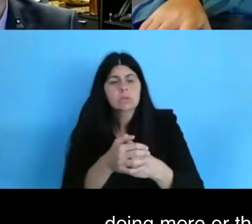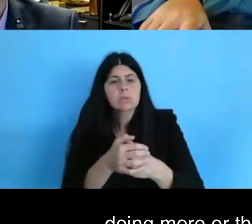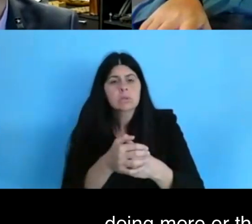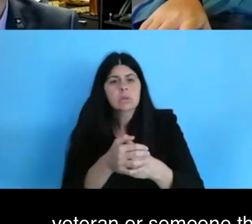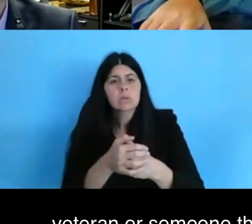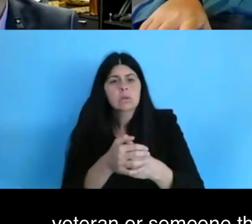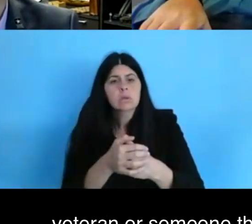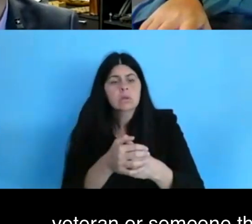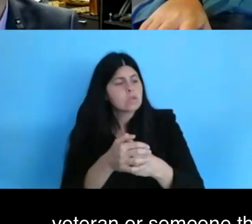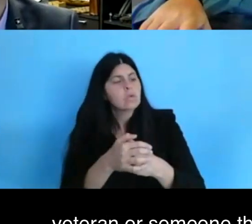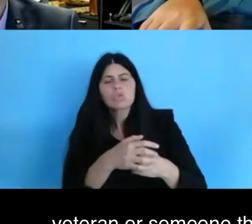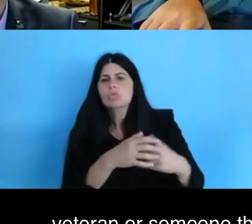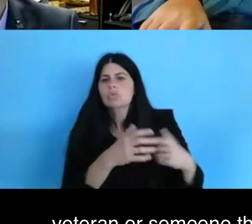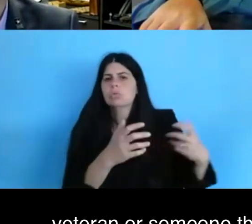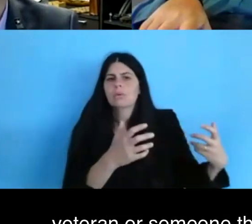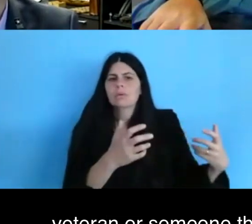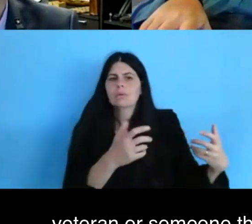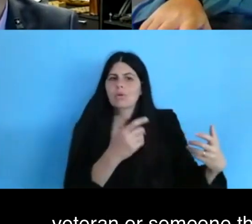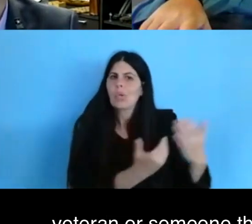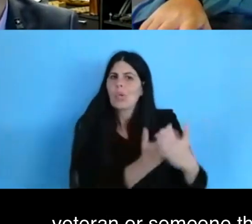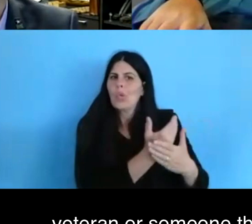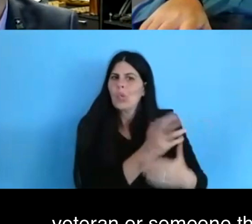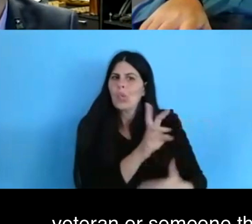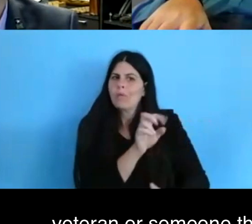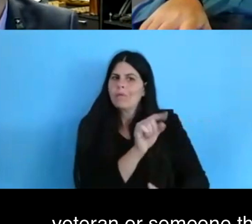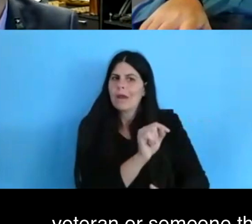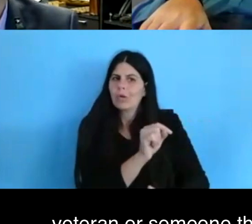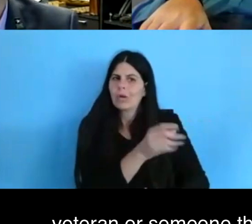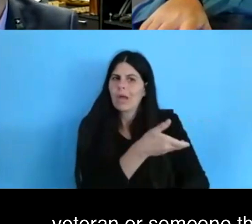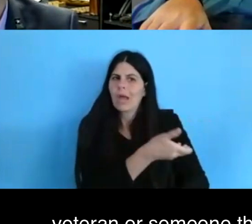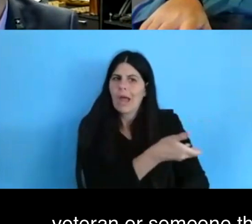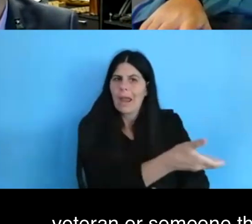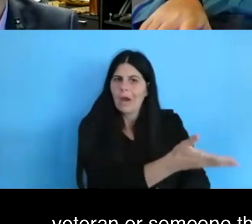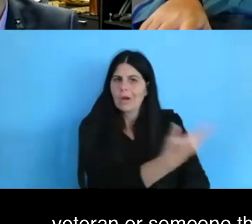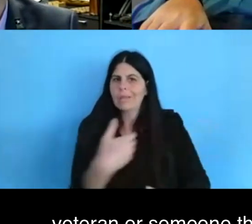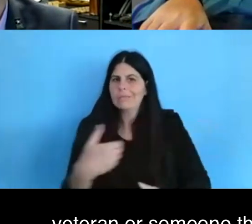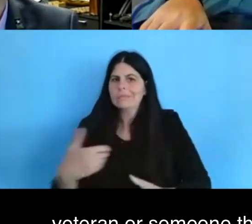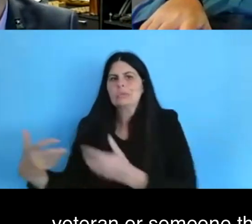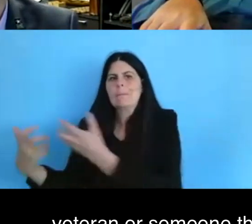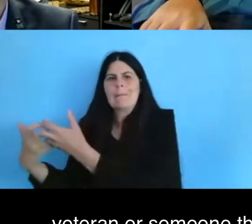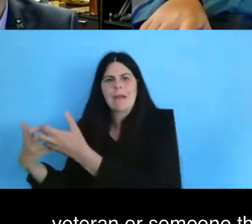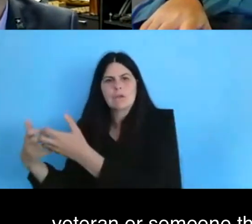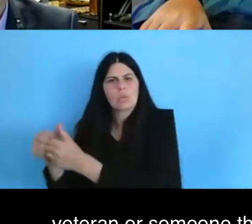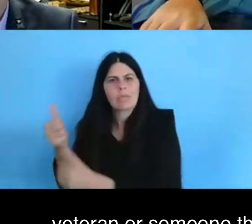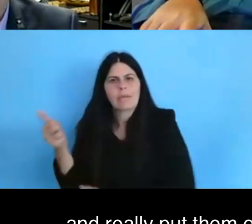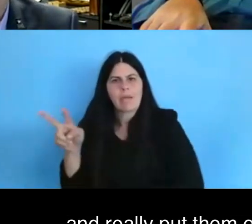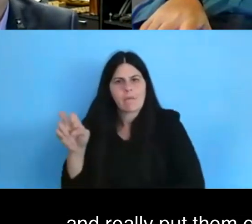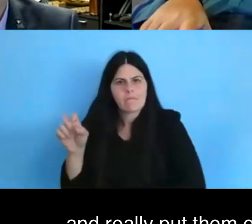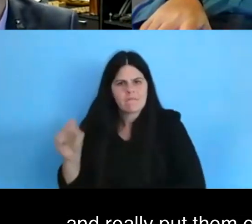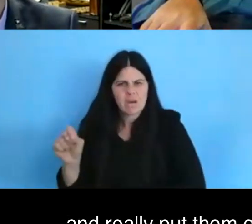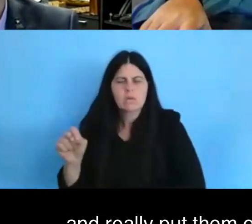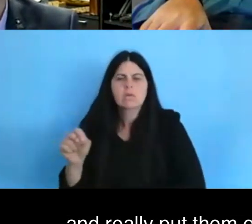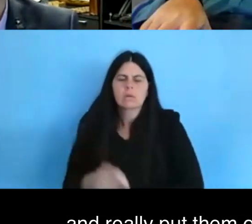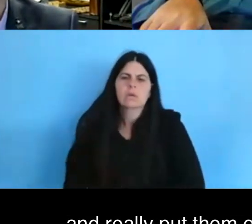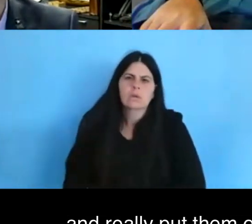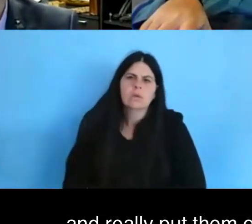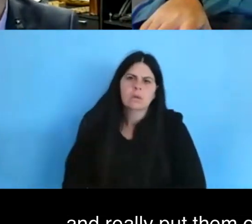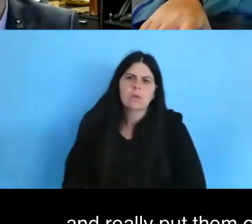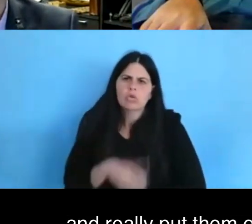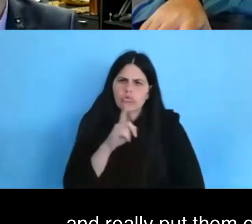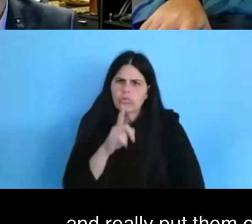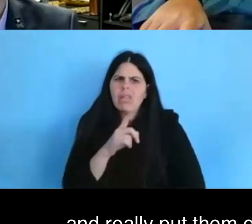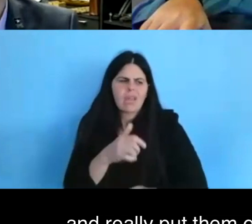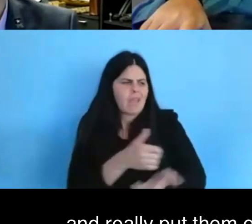pairing them with another veteran or someone that's been in an organization a while will help them really take the next steps and really put them on the